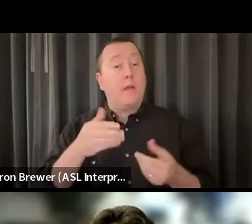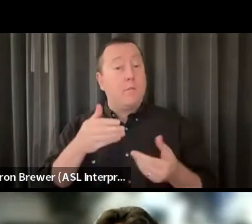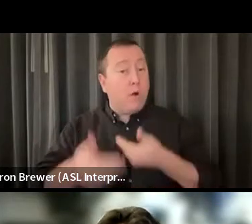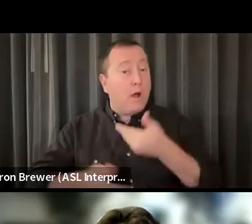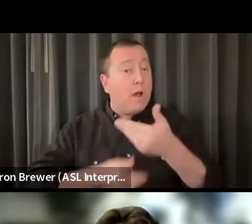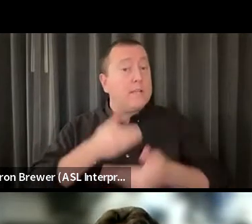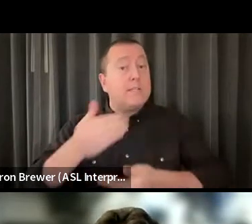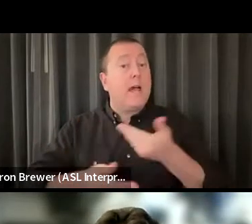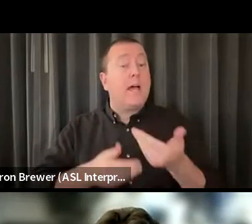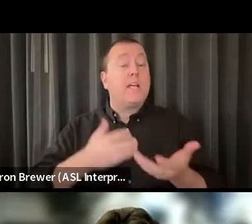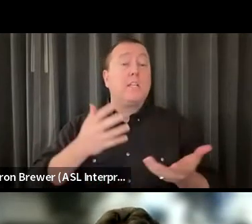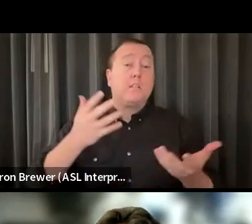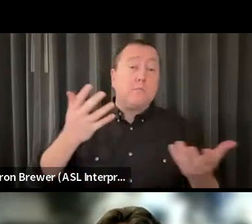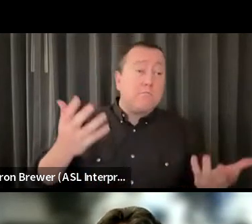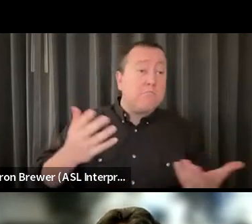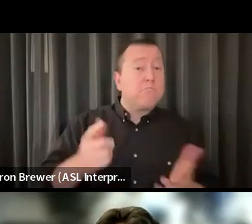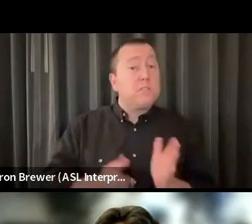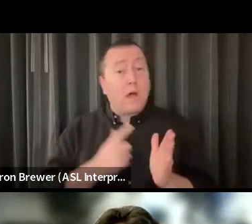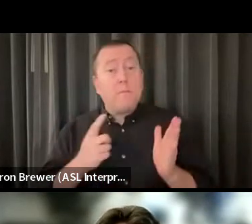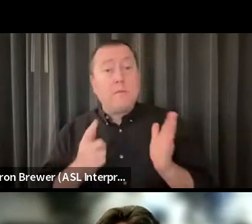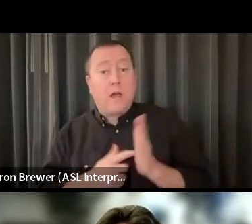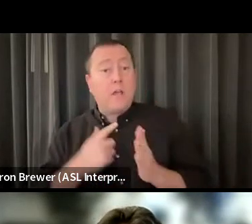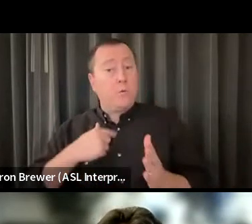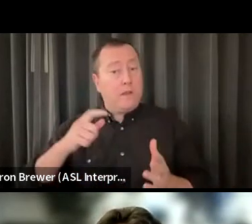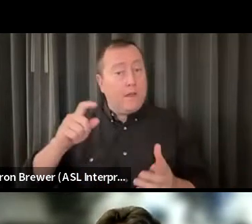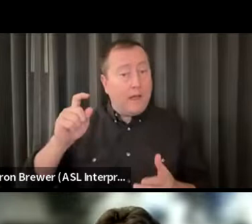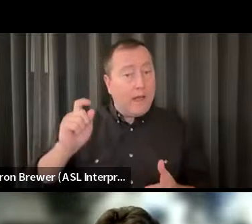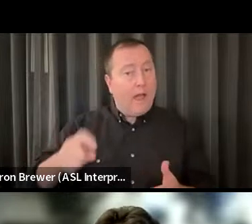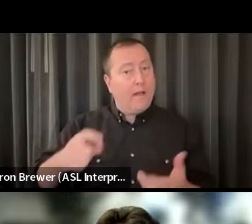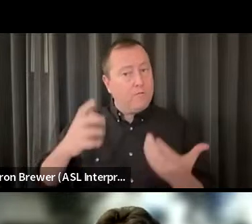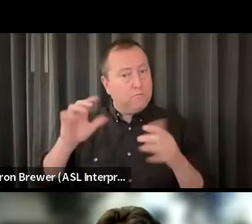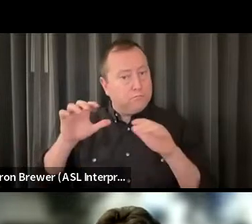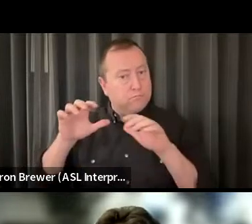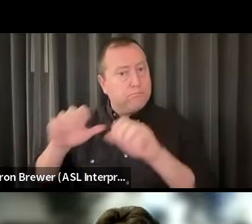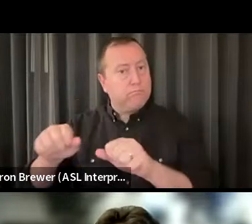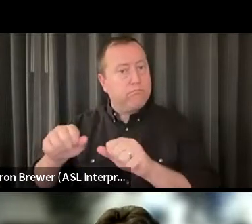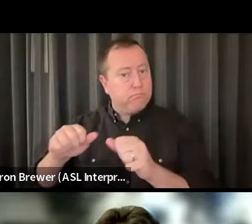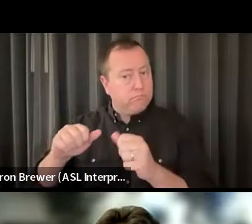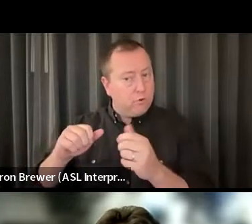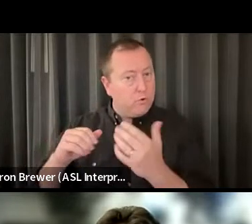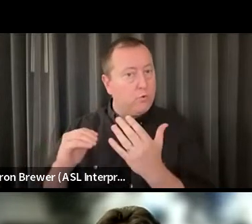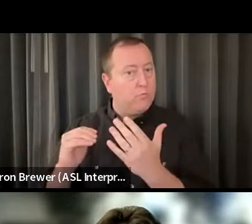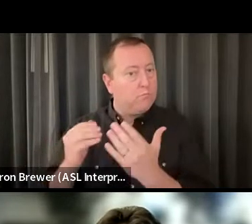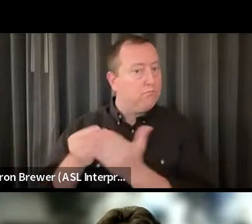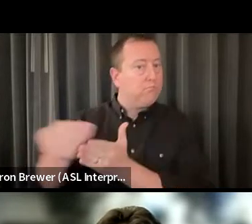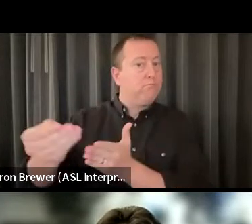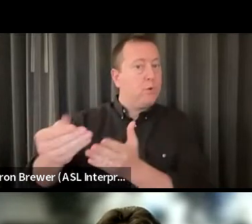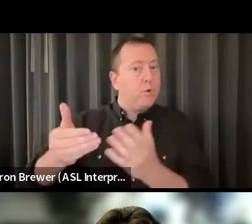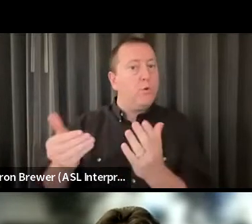the acquisition of new district-owned property on behalf of the charter.